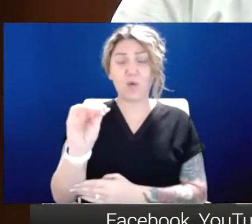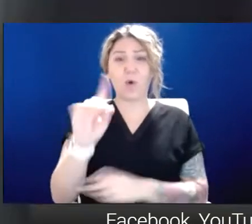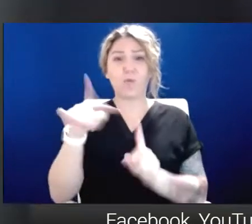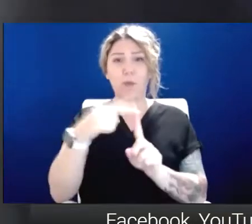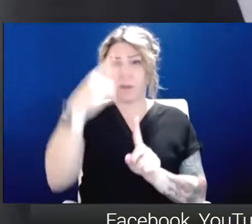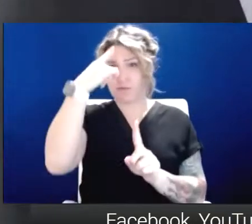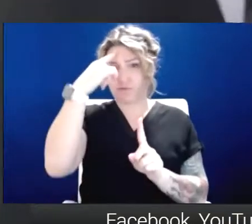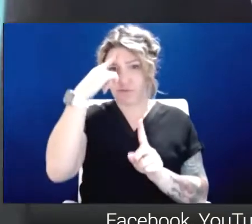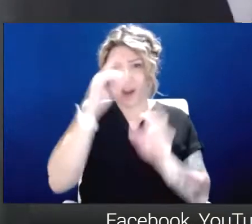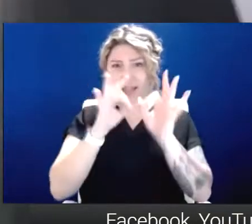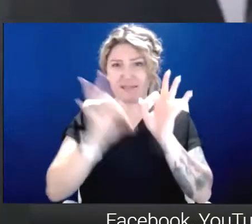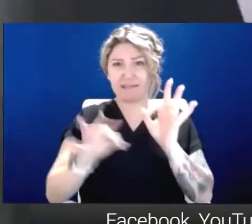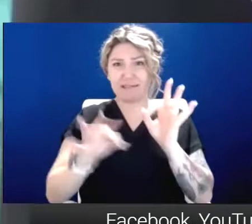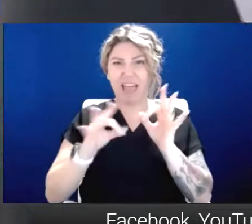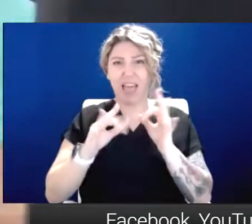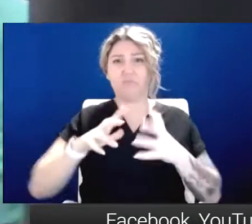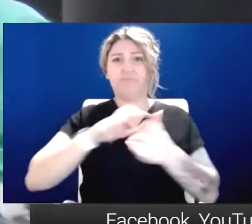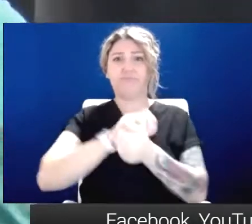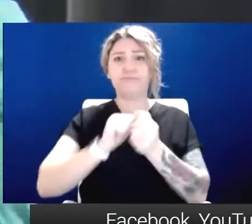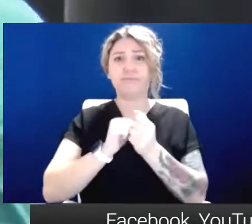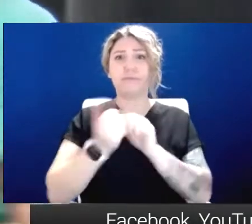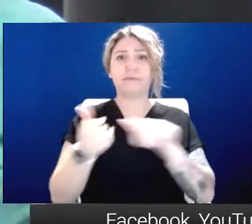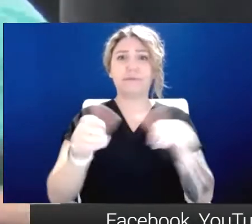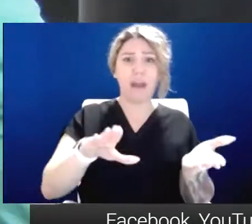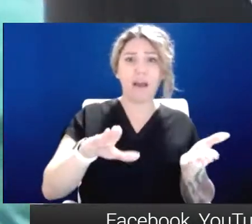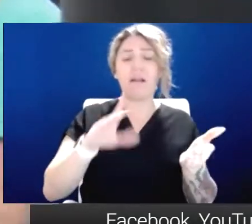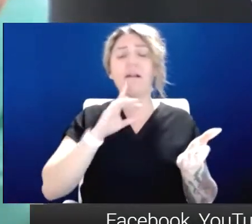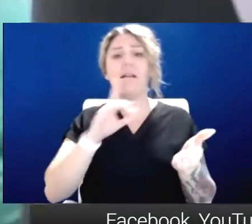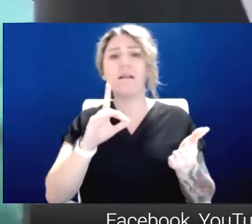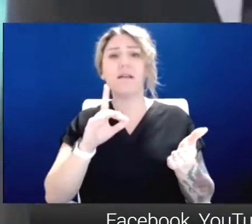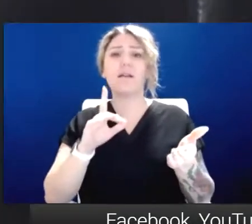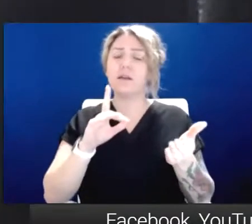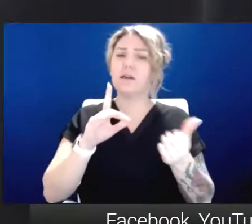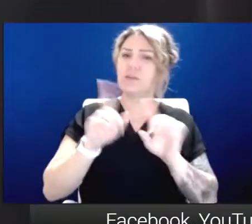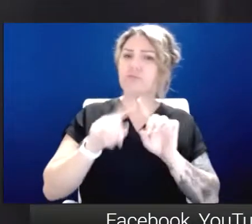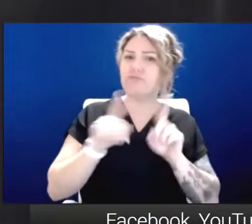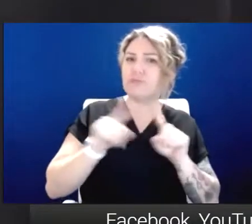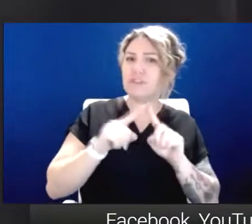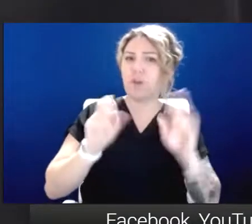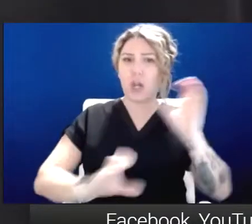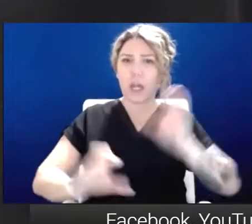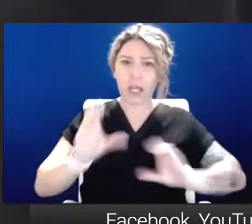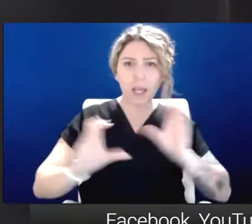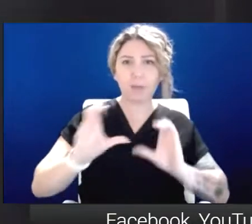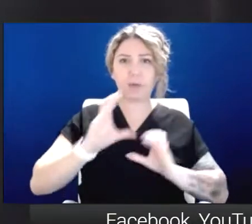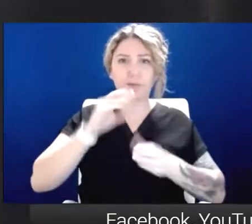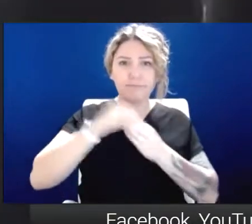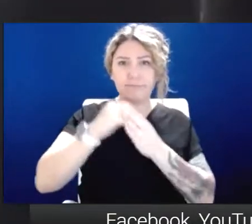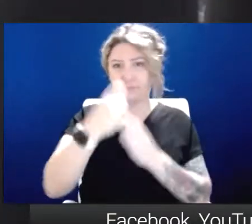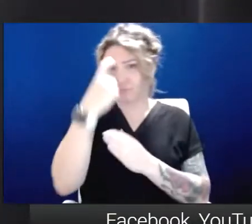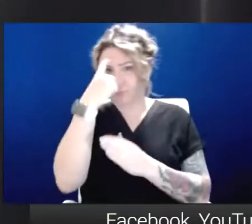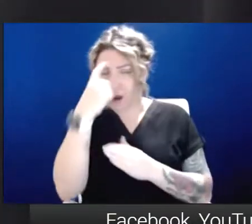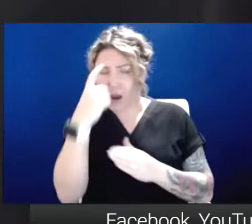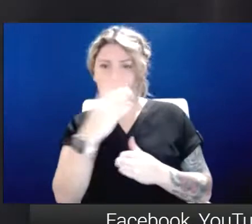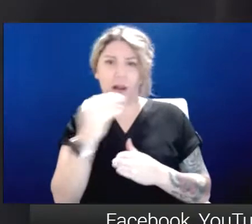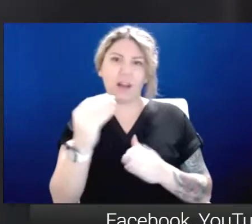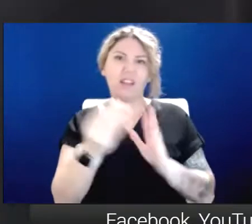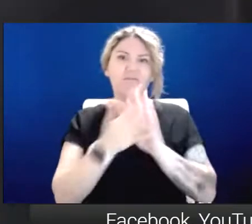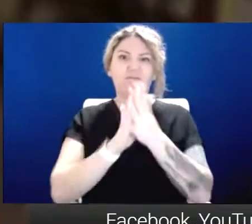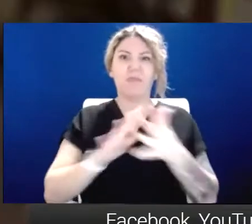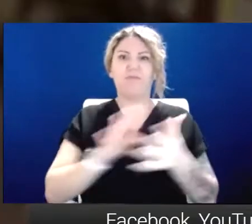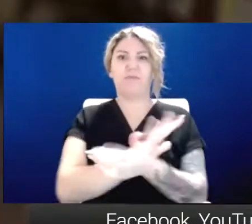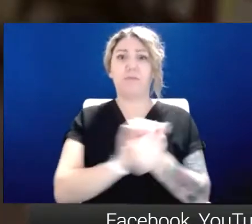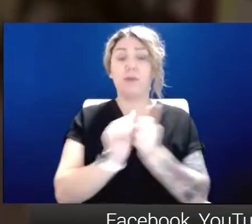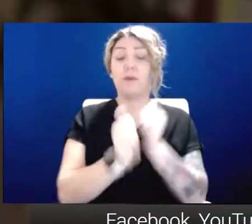dying. And because there are brain cells that are dying, there are different chemicals that are involved in the brain that are getting less. The most common is